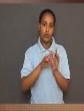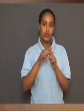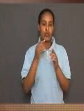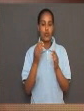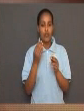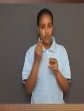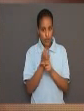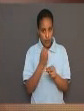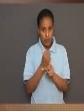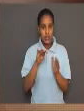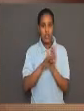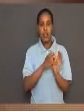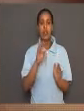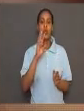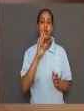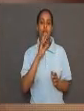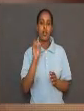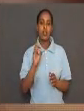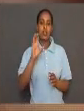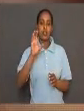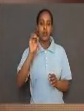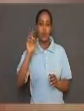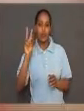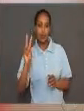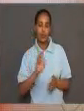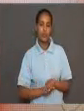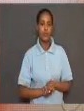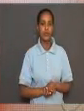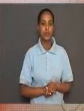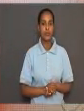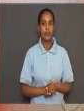salt, water, and carbon dioxide.